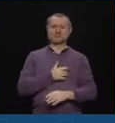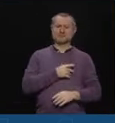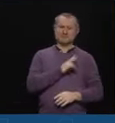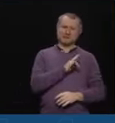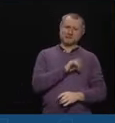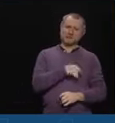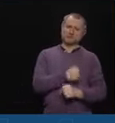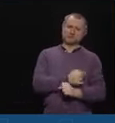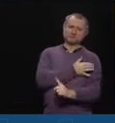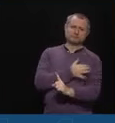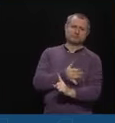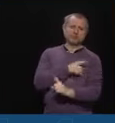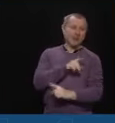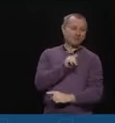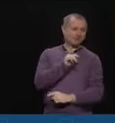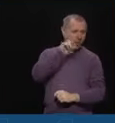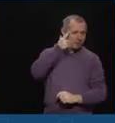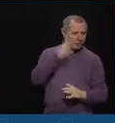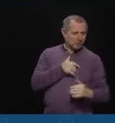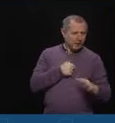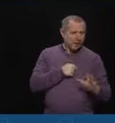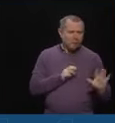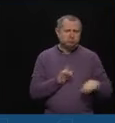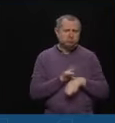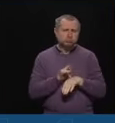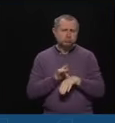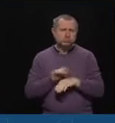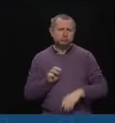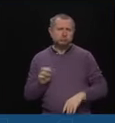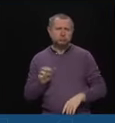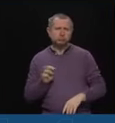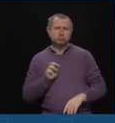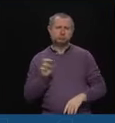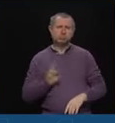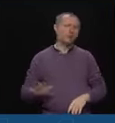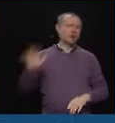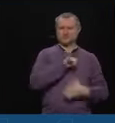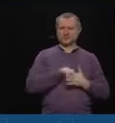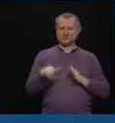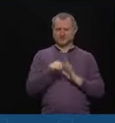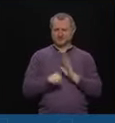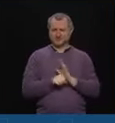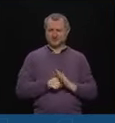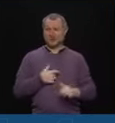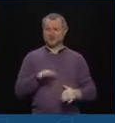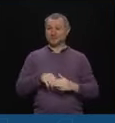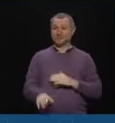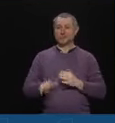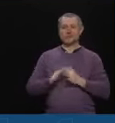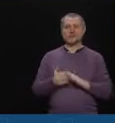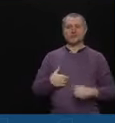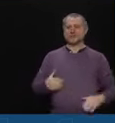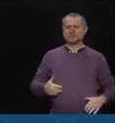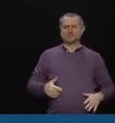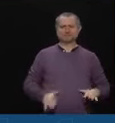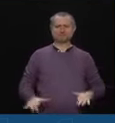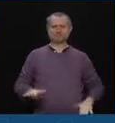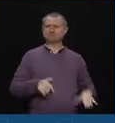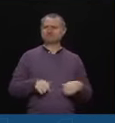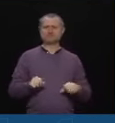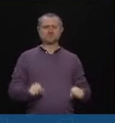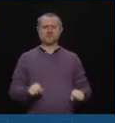of the state. And I also go to communities and I have this sense of possibility. And I sometimes see some jewels that